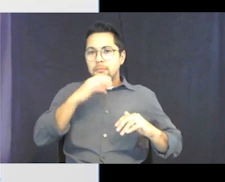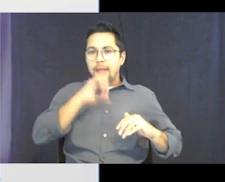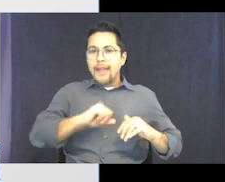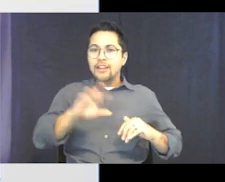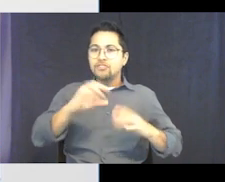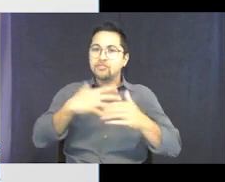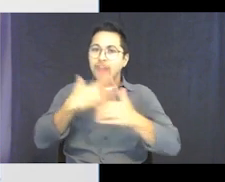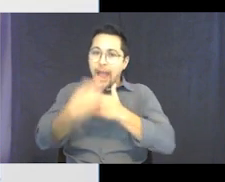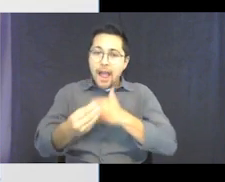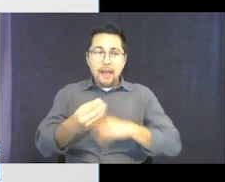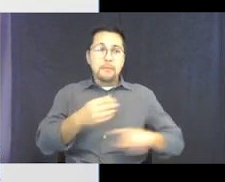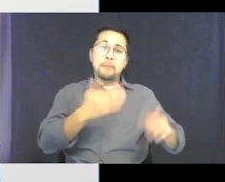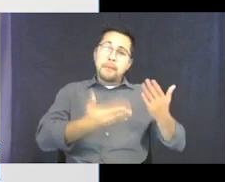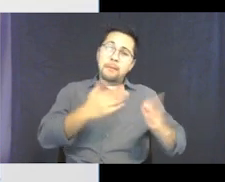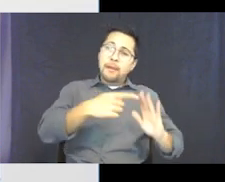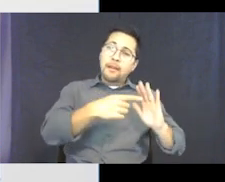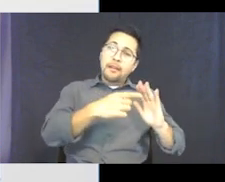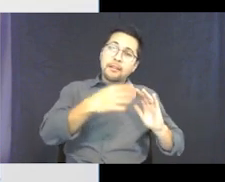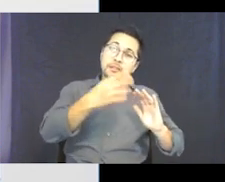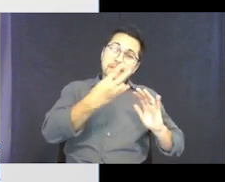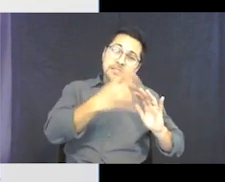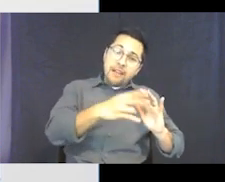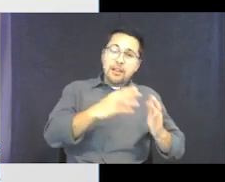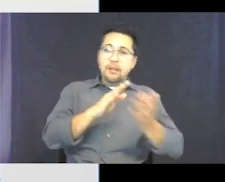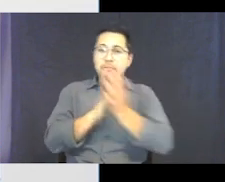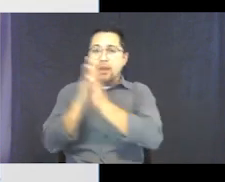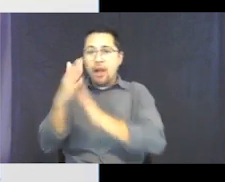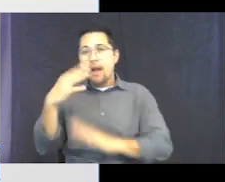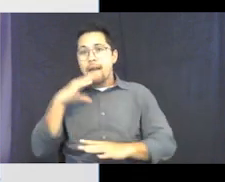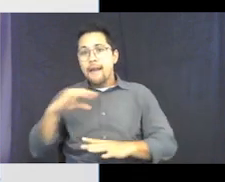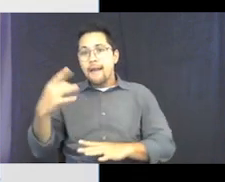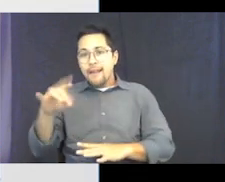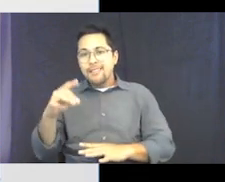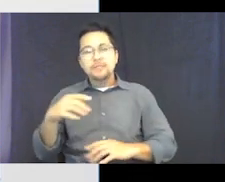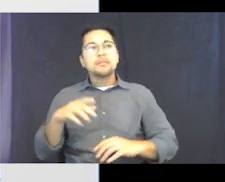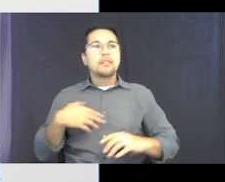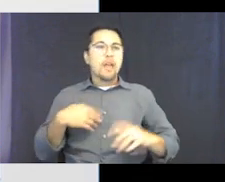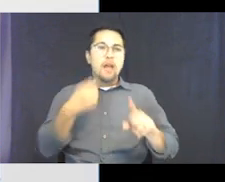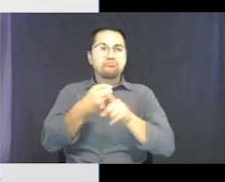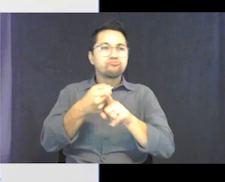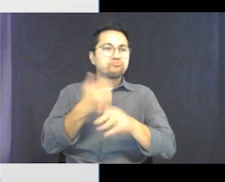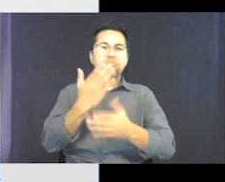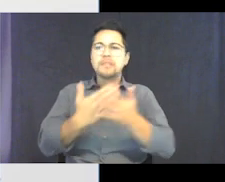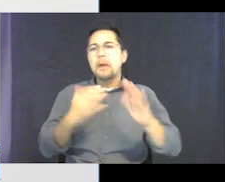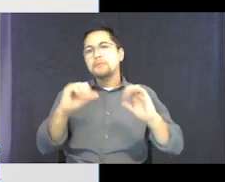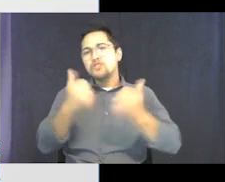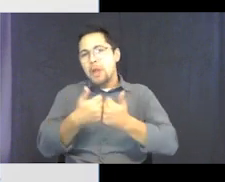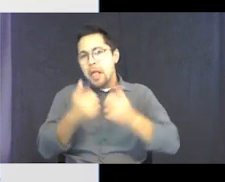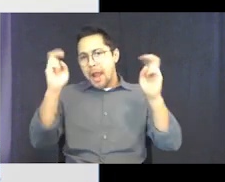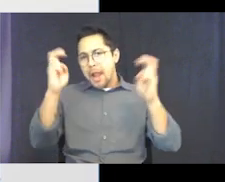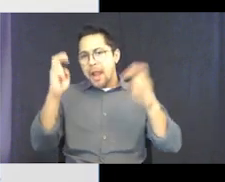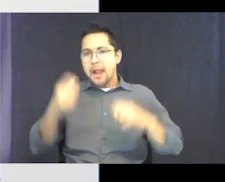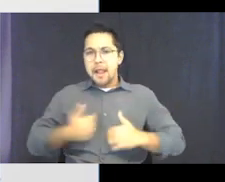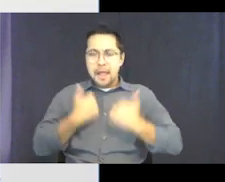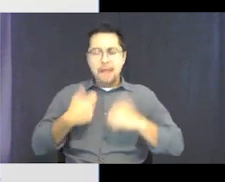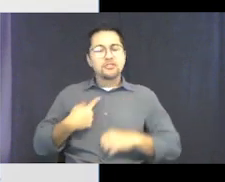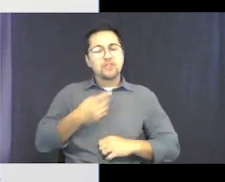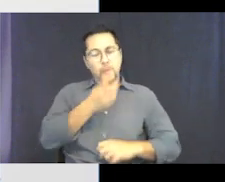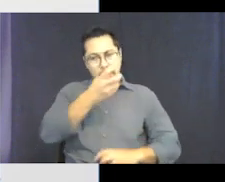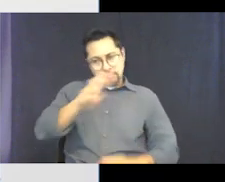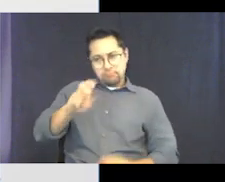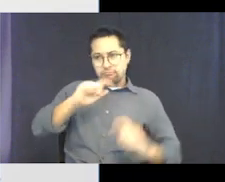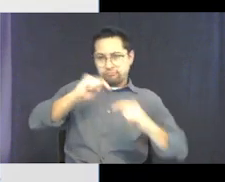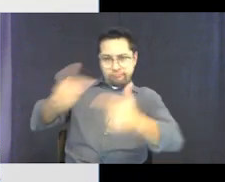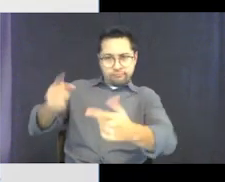be 17, turning 18, may get into some challenges in life. So we would pull in the Department of Corrections at that